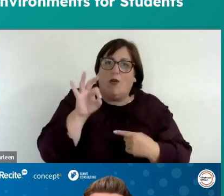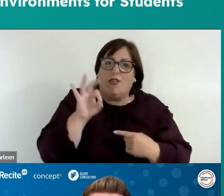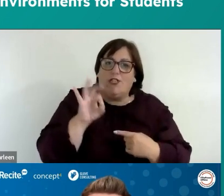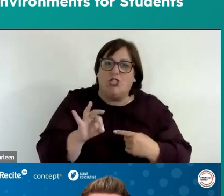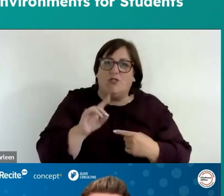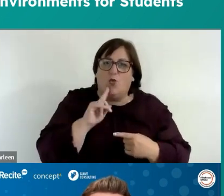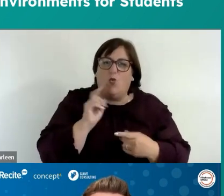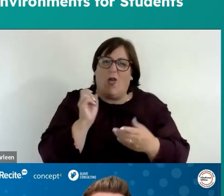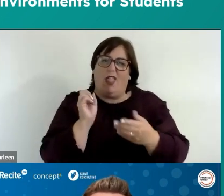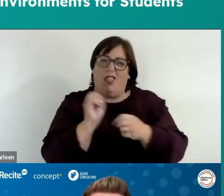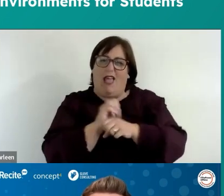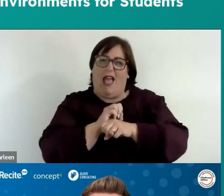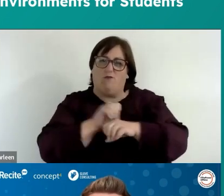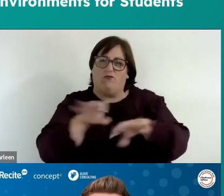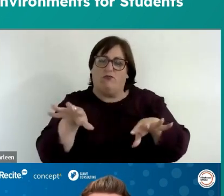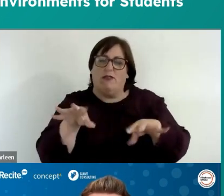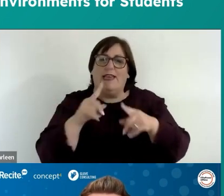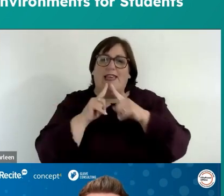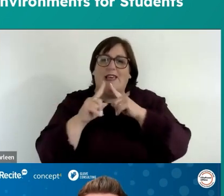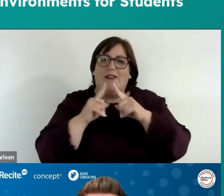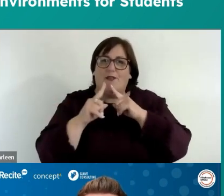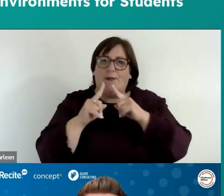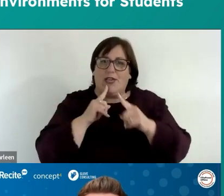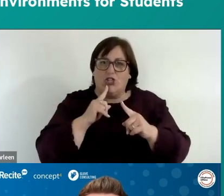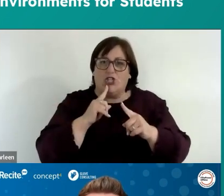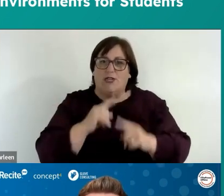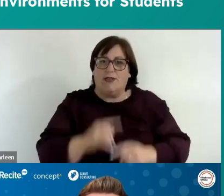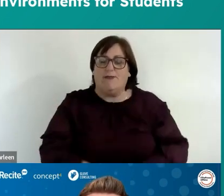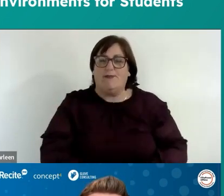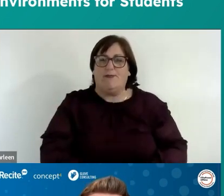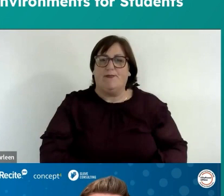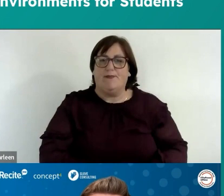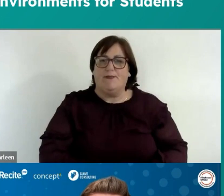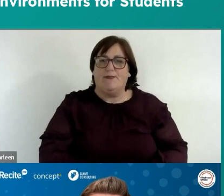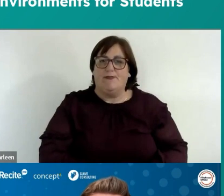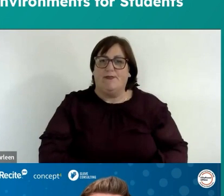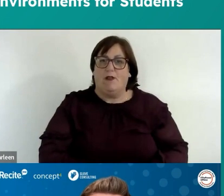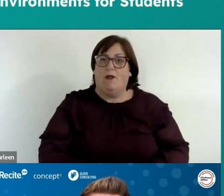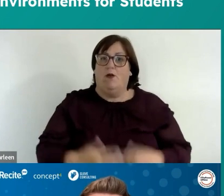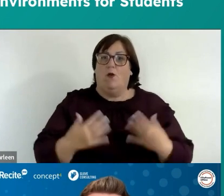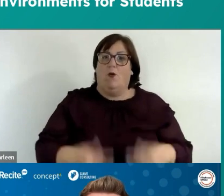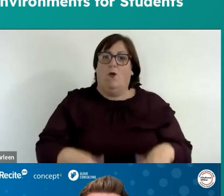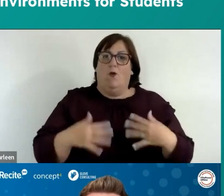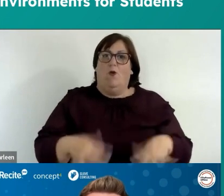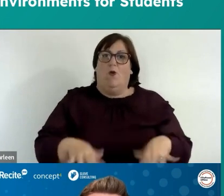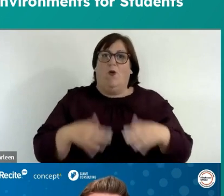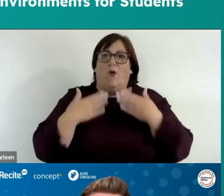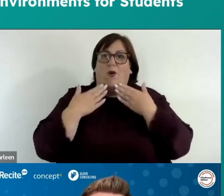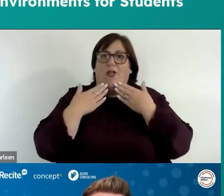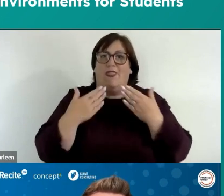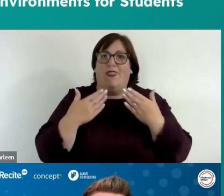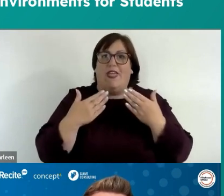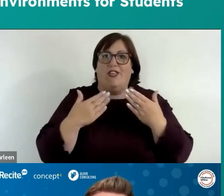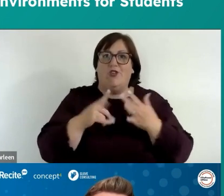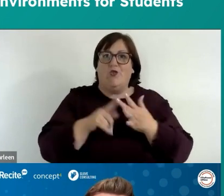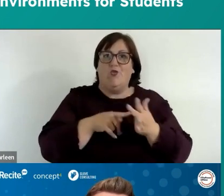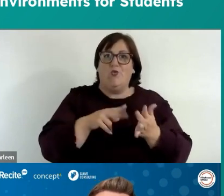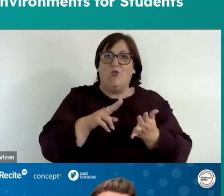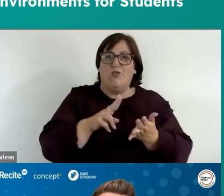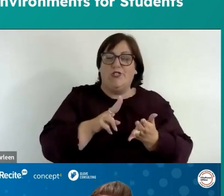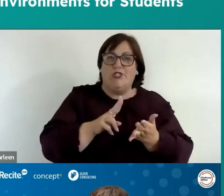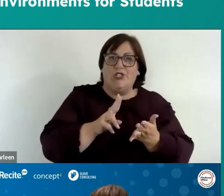there. Thank you very much. Thank you very much, John. Much appreciated. I think we've been spoiled by the both of you from a website building